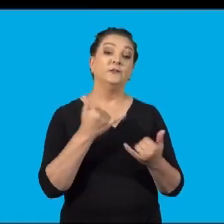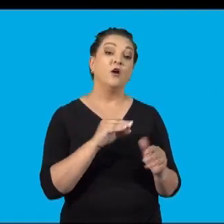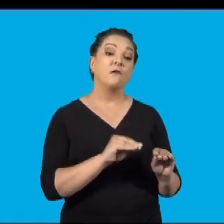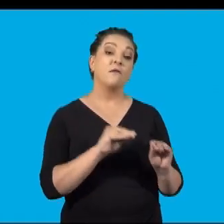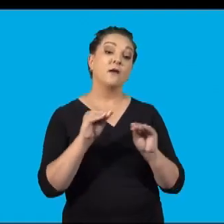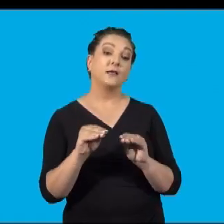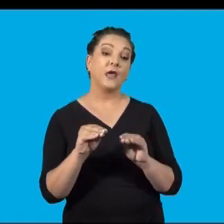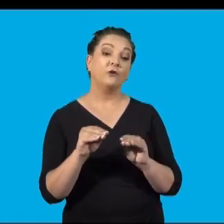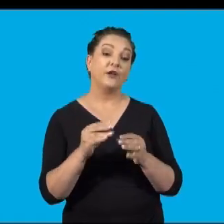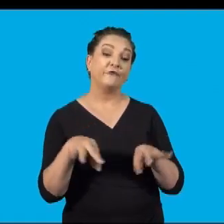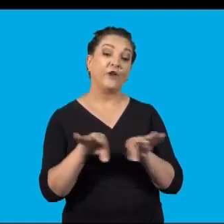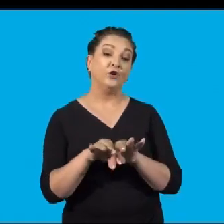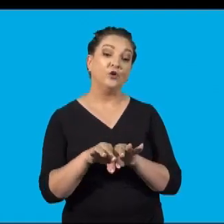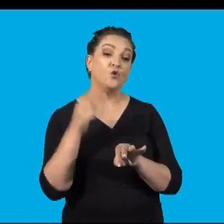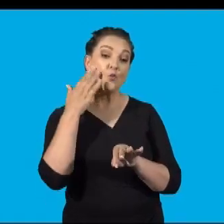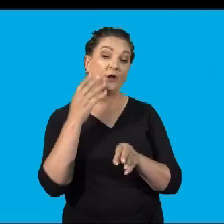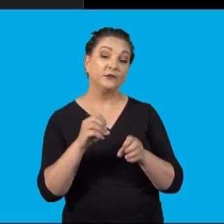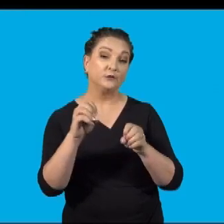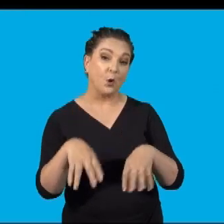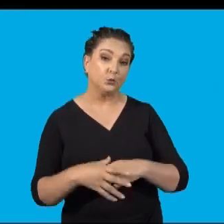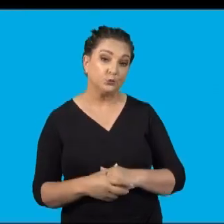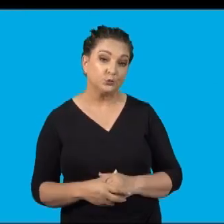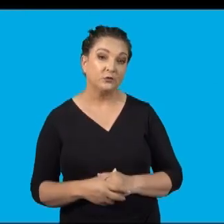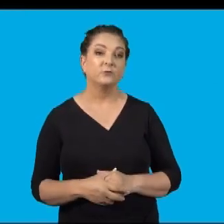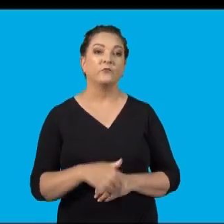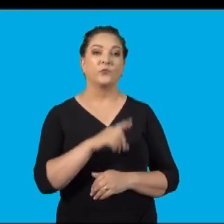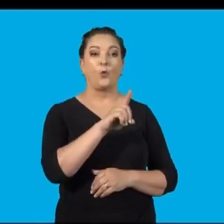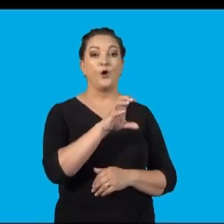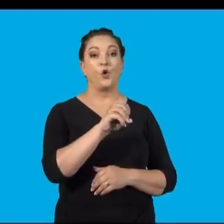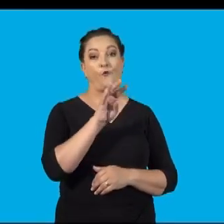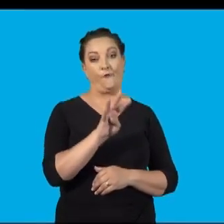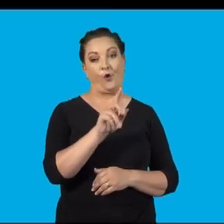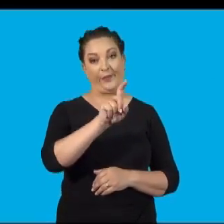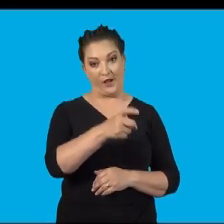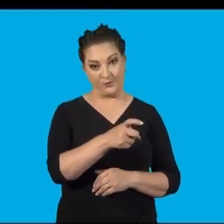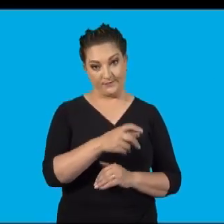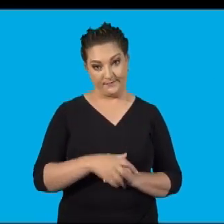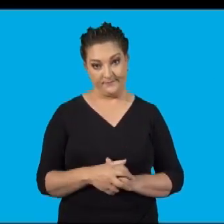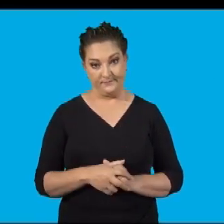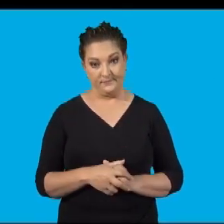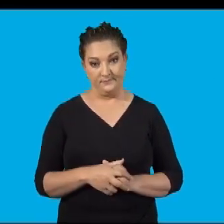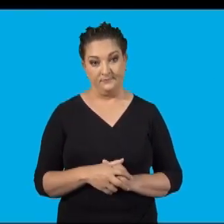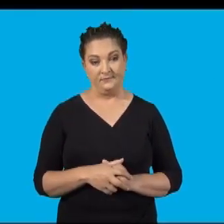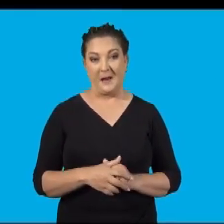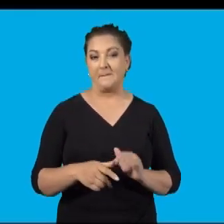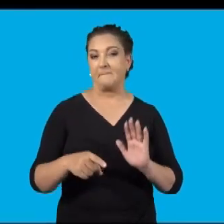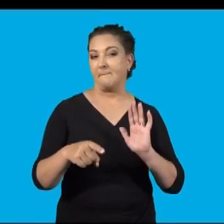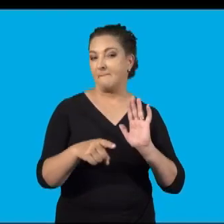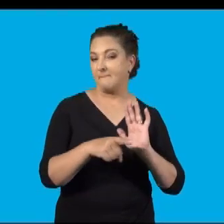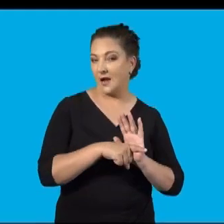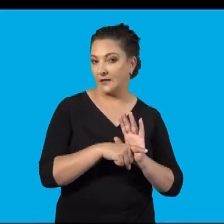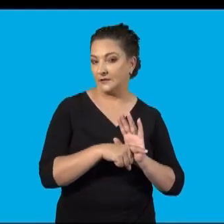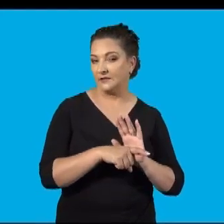of disposal. So I'll now say 104,000